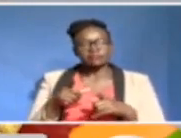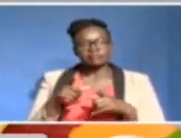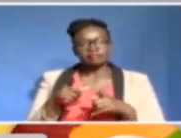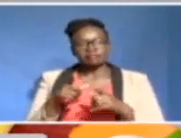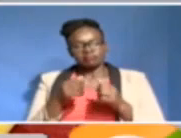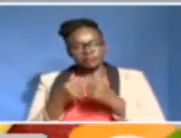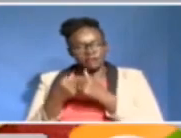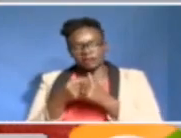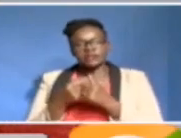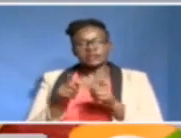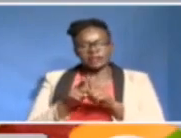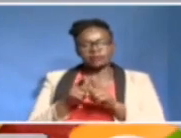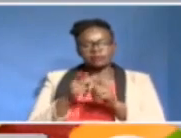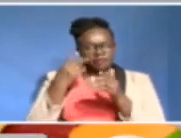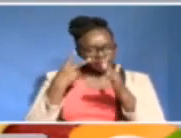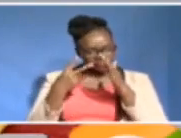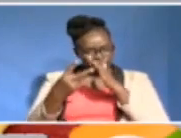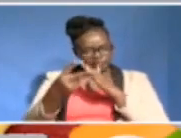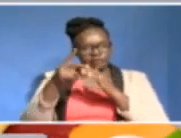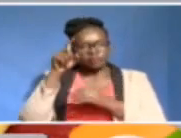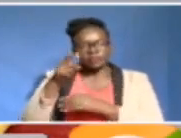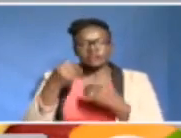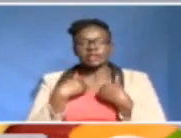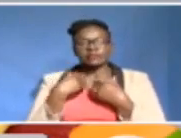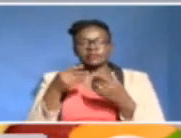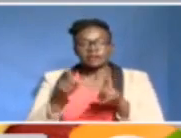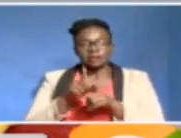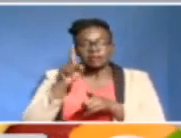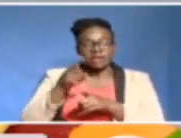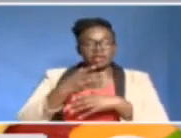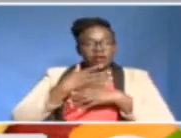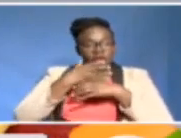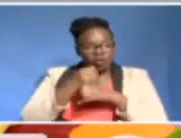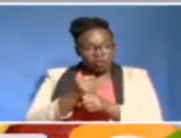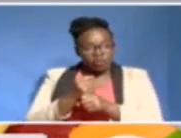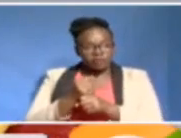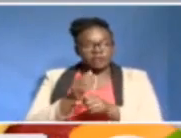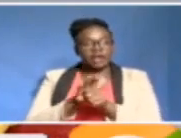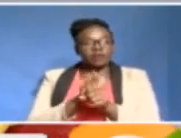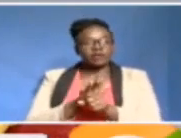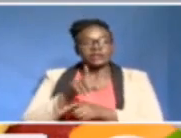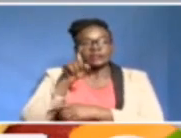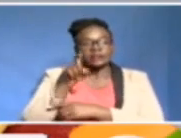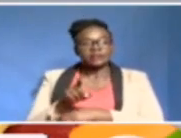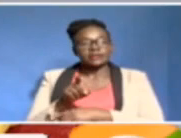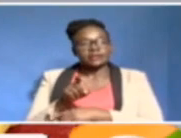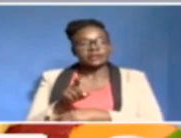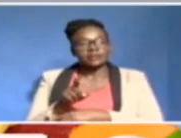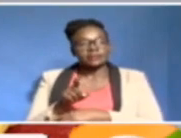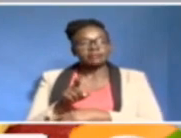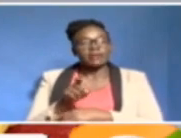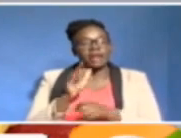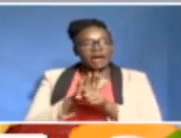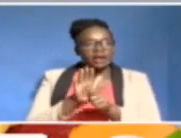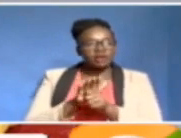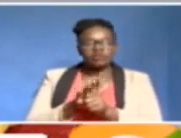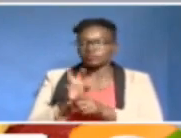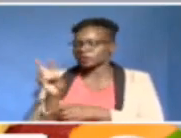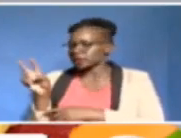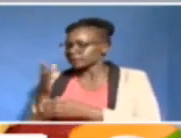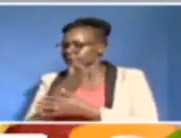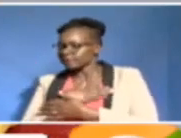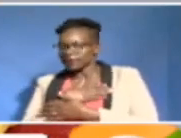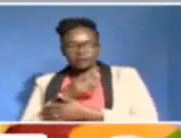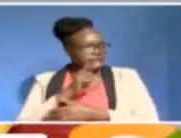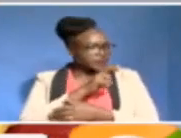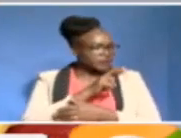don't see it, you have to have that third eye. And it takes a lot of confidence. It takes a lot of knocking back and forth, your friends, your circle. Yeah. All of